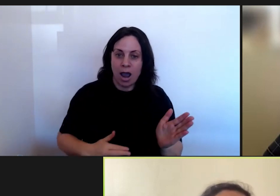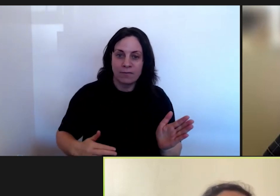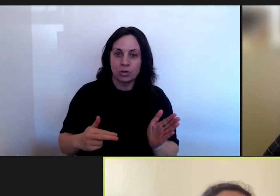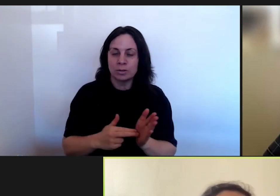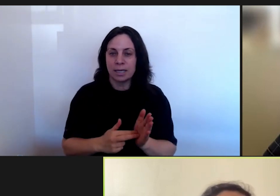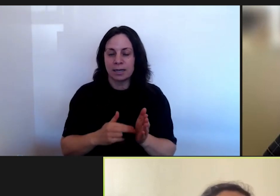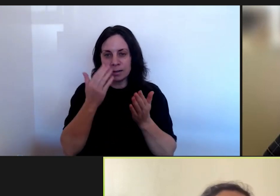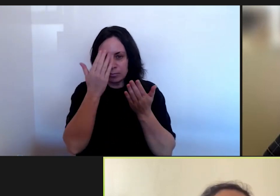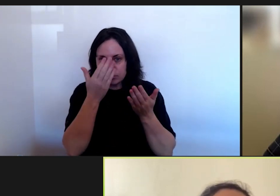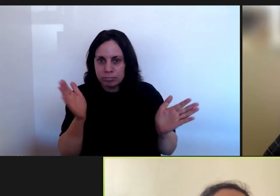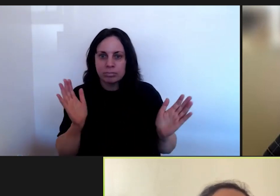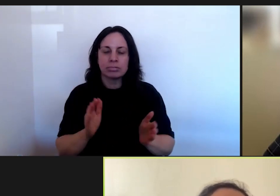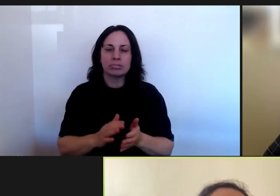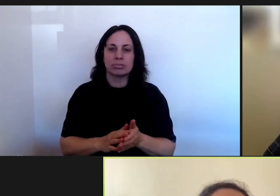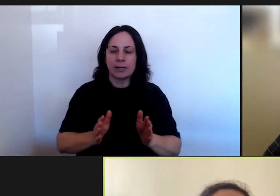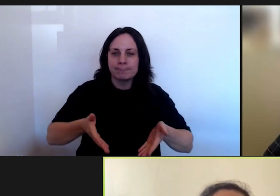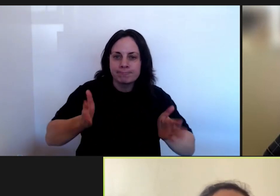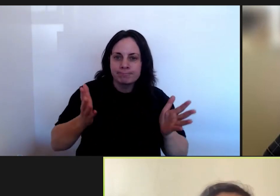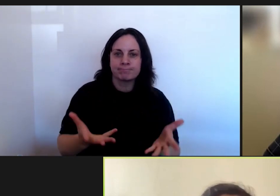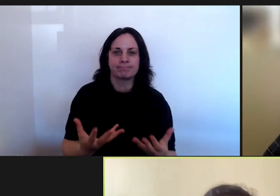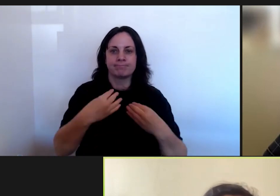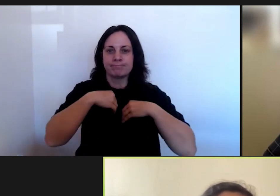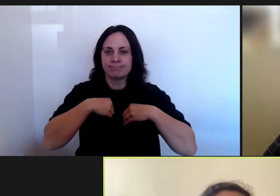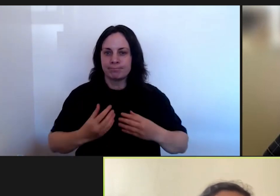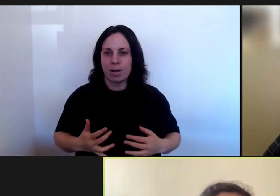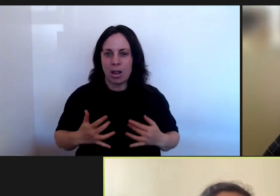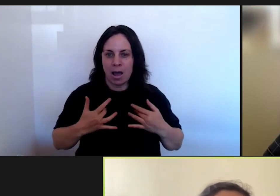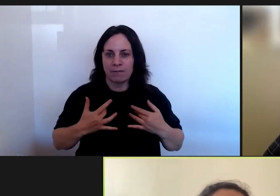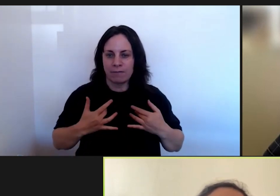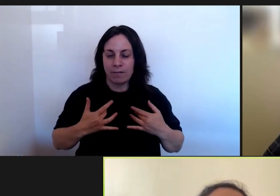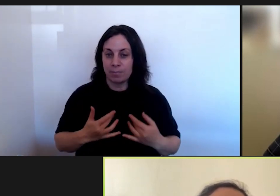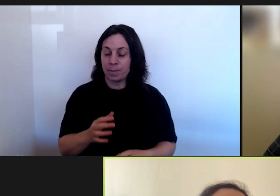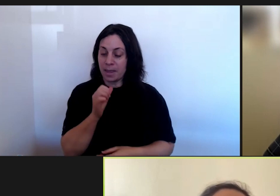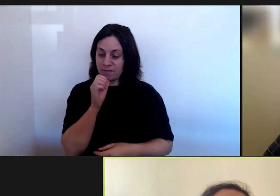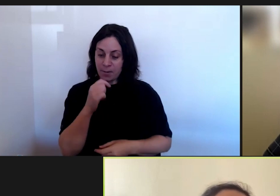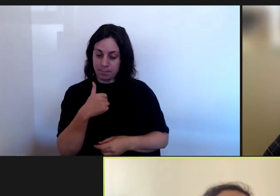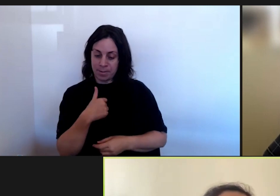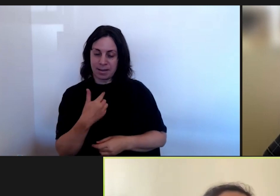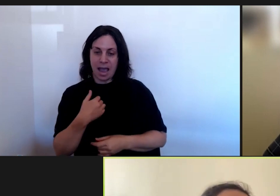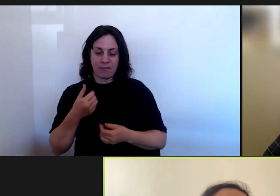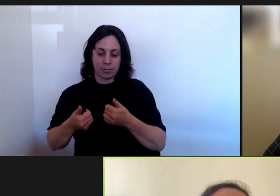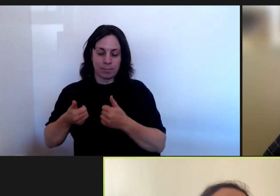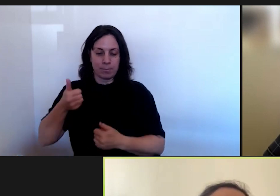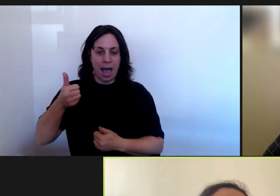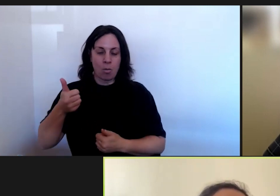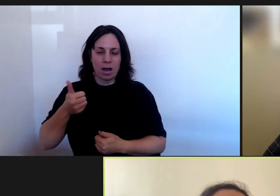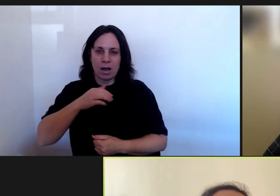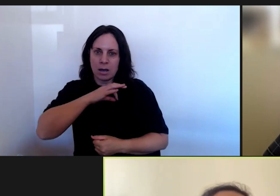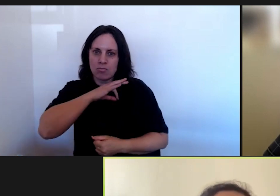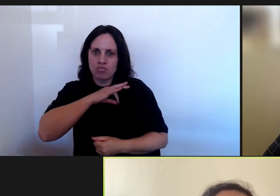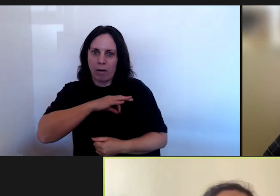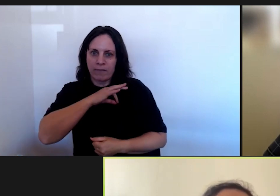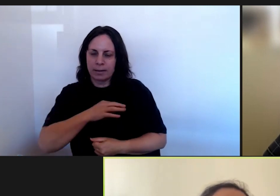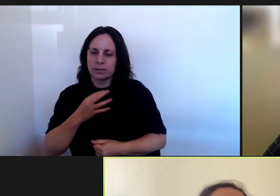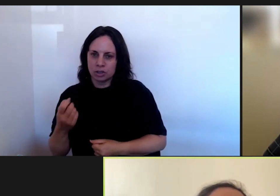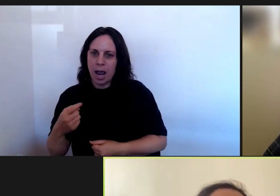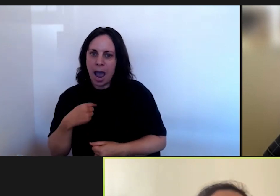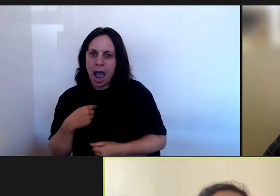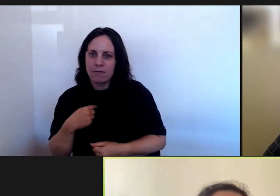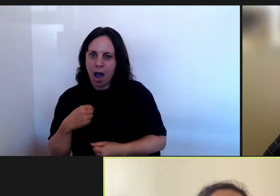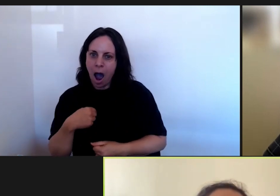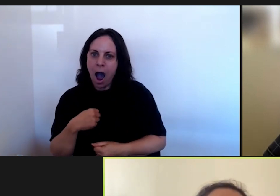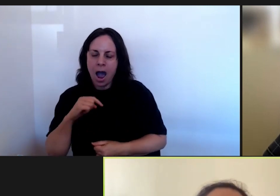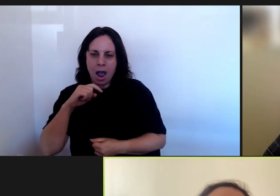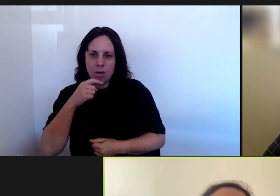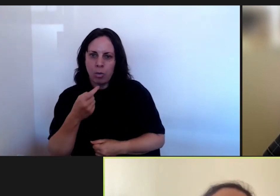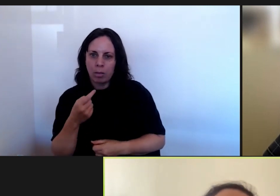they learn all these skills. If I were in the position of having all this privilege and power, I would be so humble and to work with them, to seek their